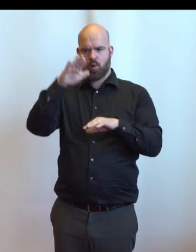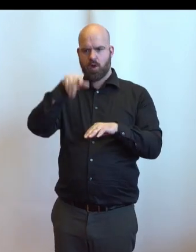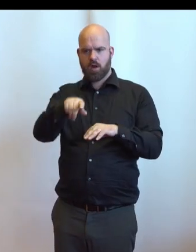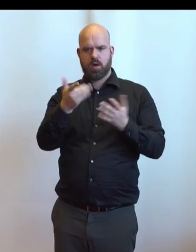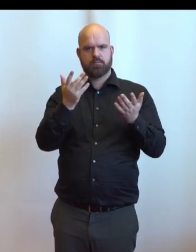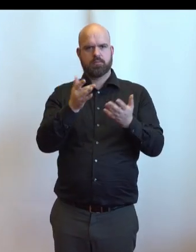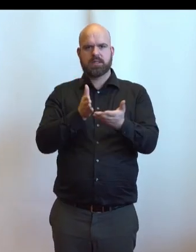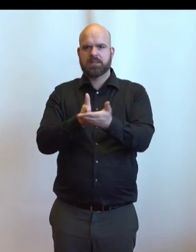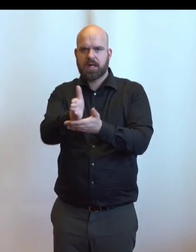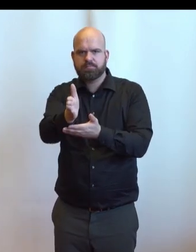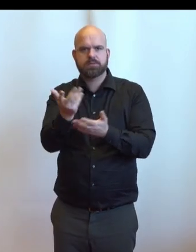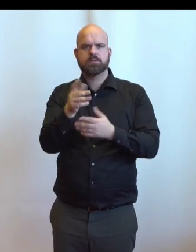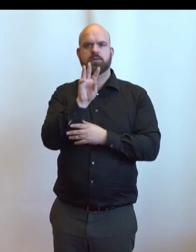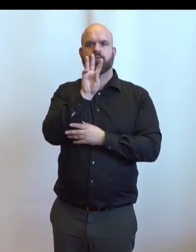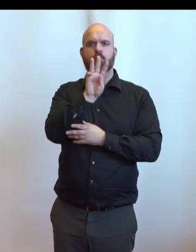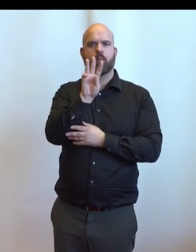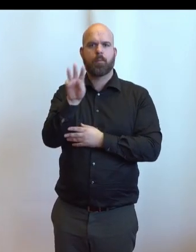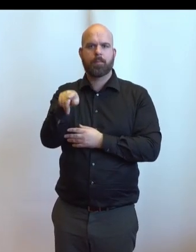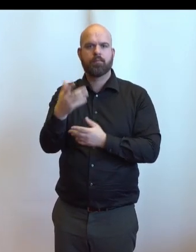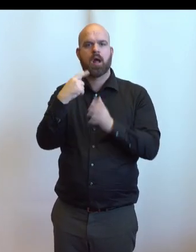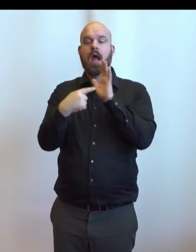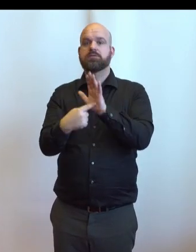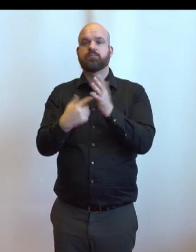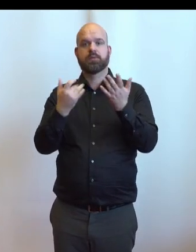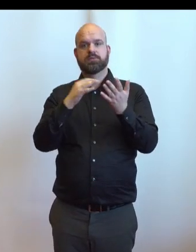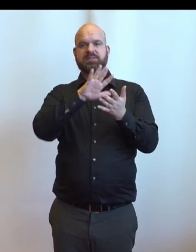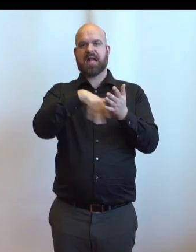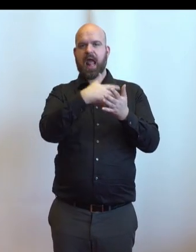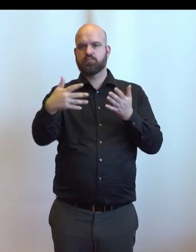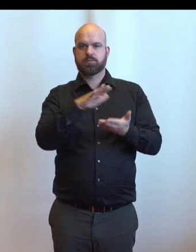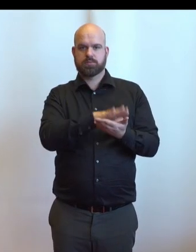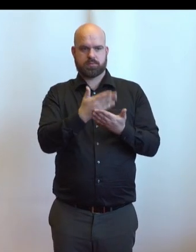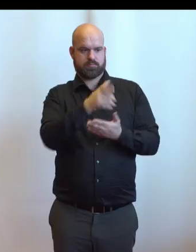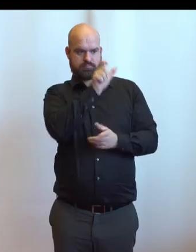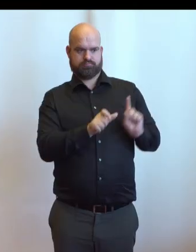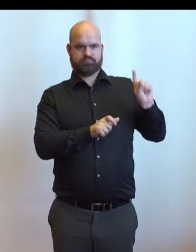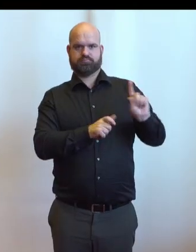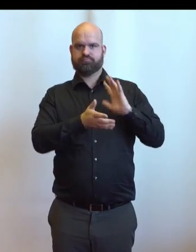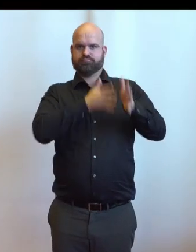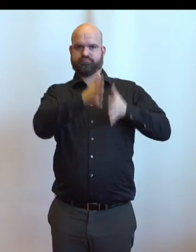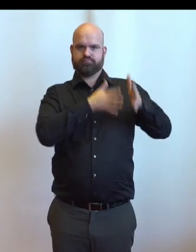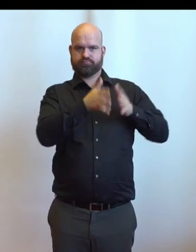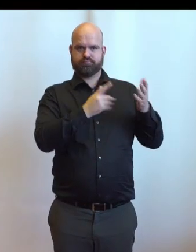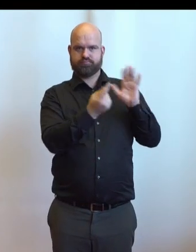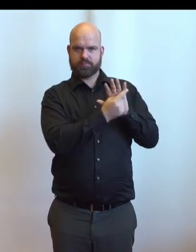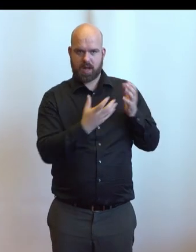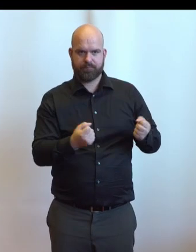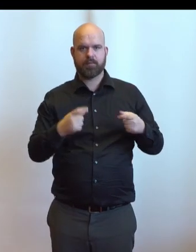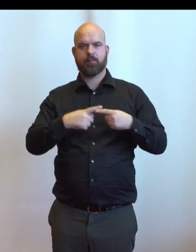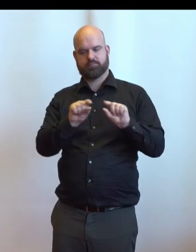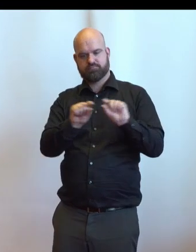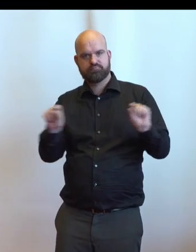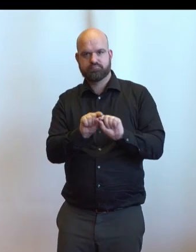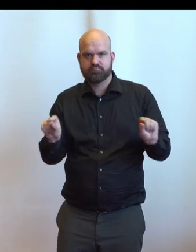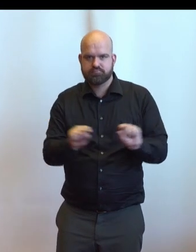sign language interpreters. So it's really about making sure that all our employees have equal access to information. And I would take